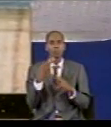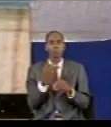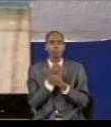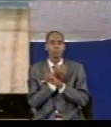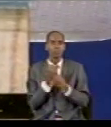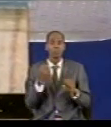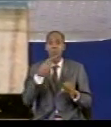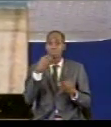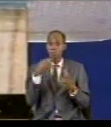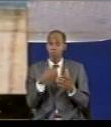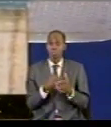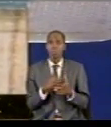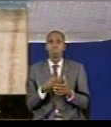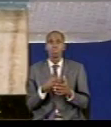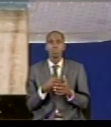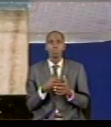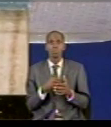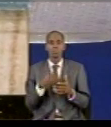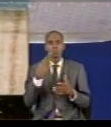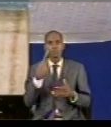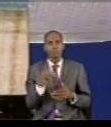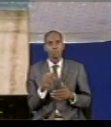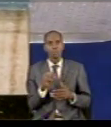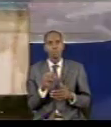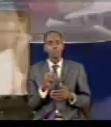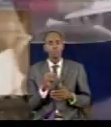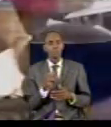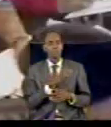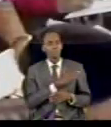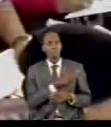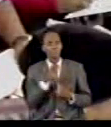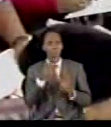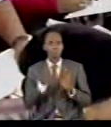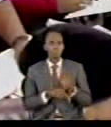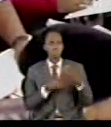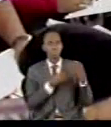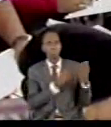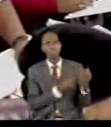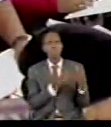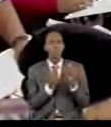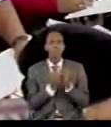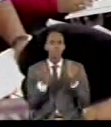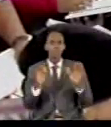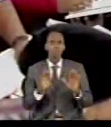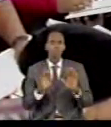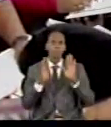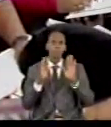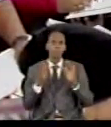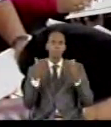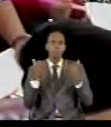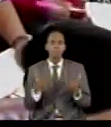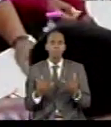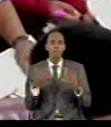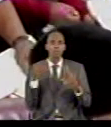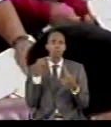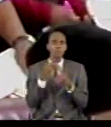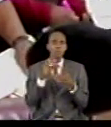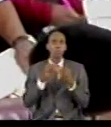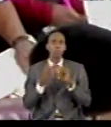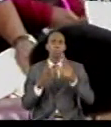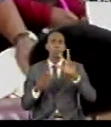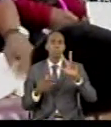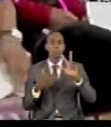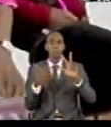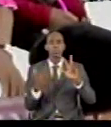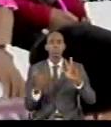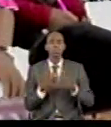speak that with boldness without fear. We'll come to point number three now.